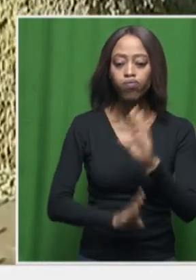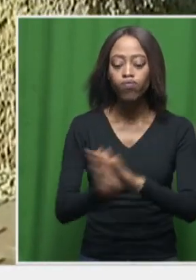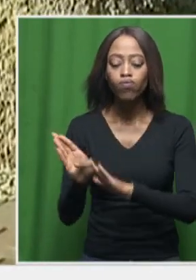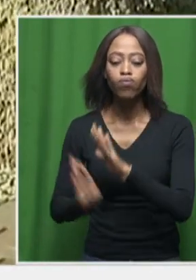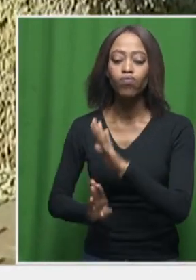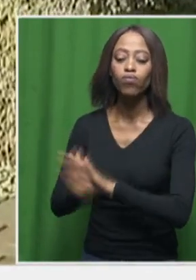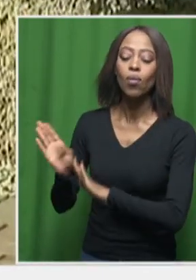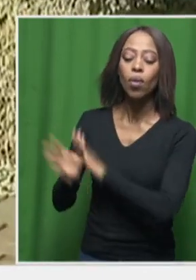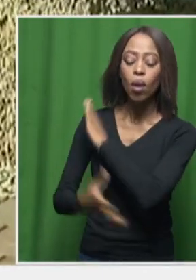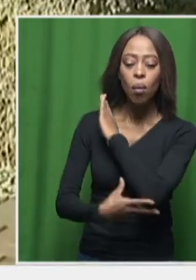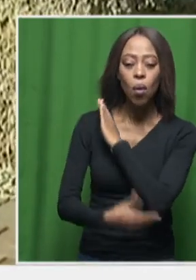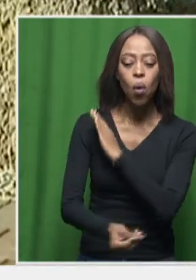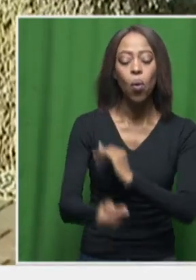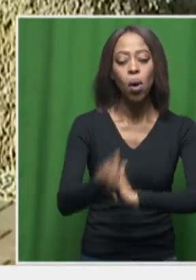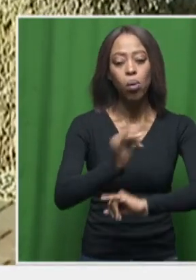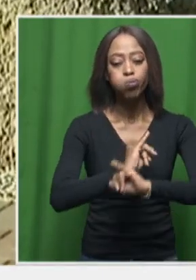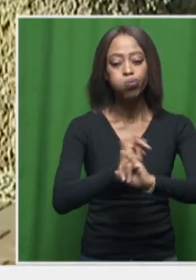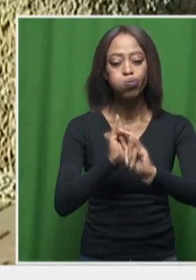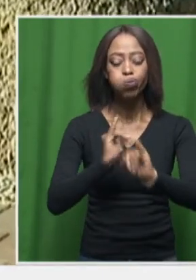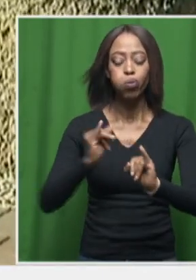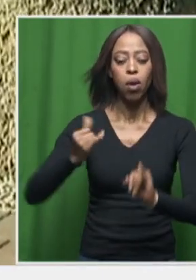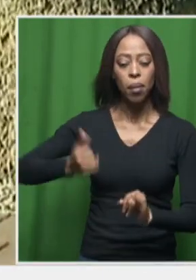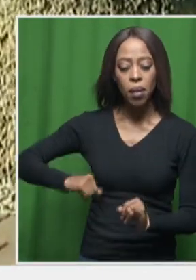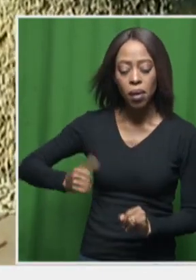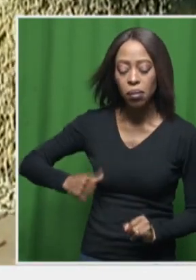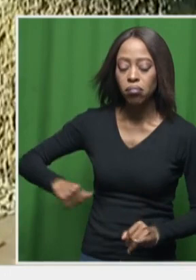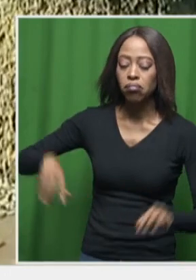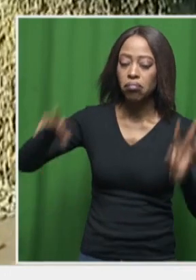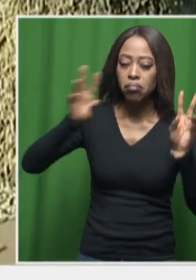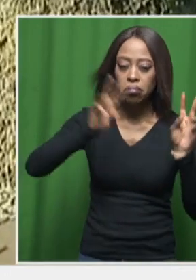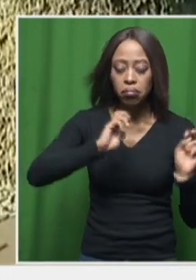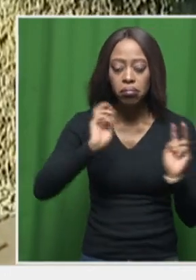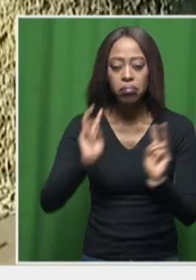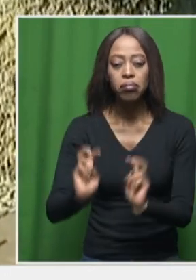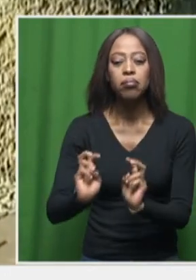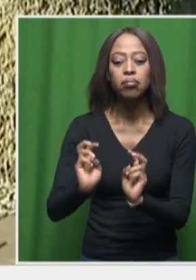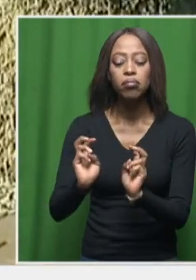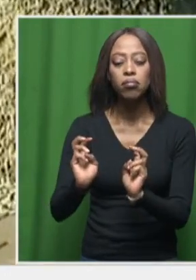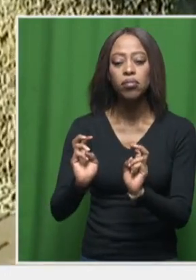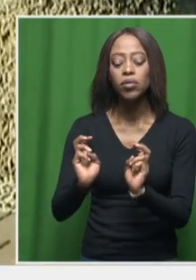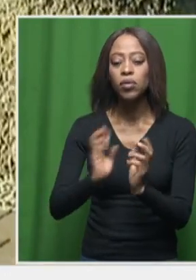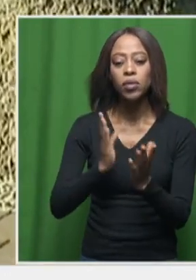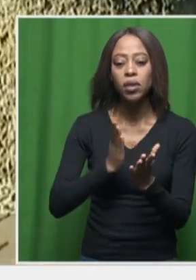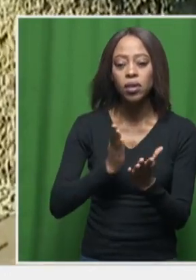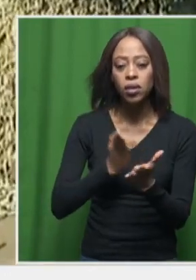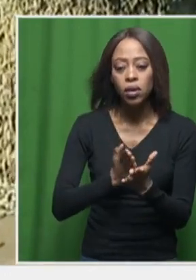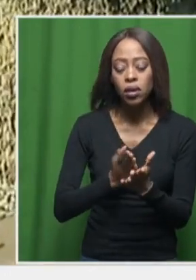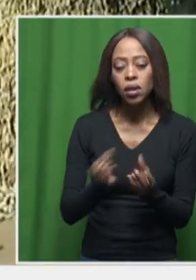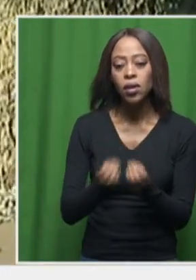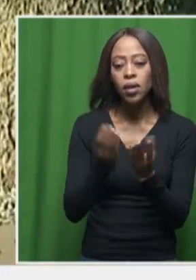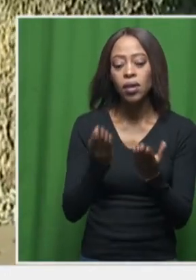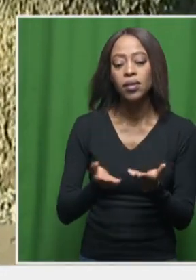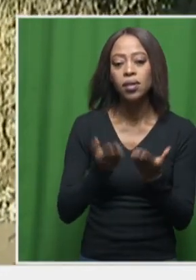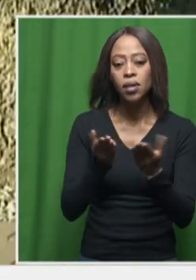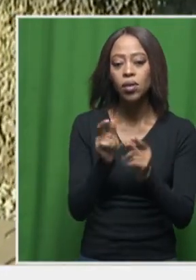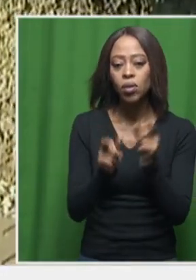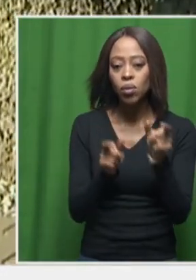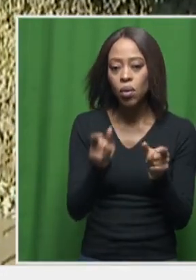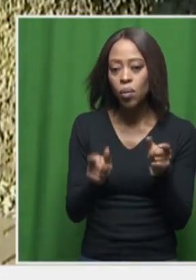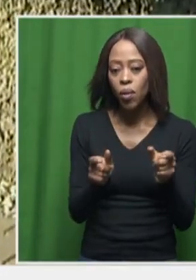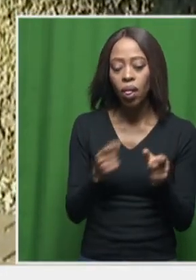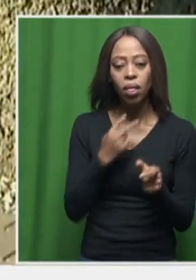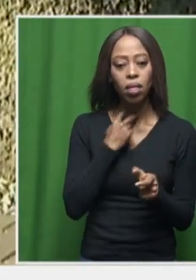ravaging the people of South Africa. Municipalities, issues of giving people basic services such as water,